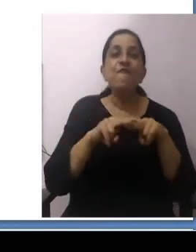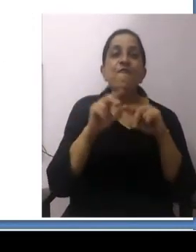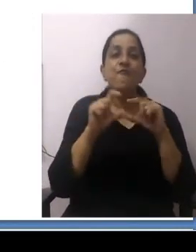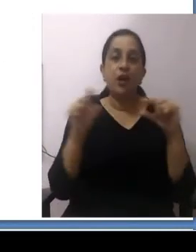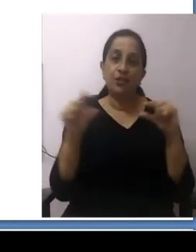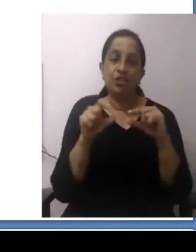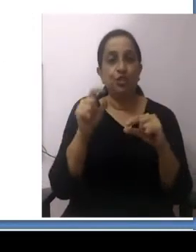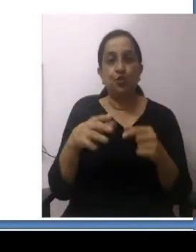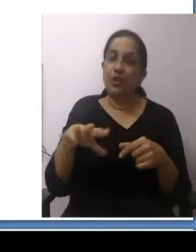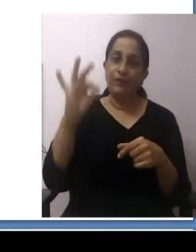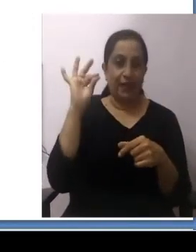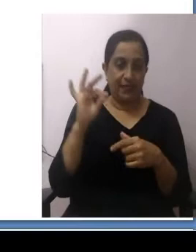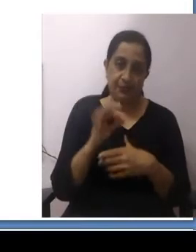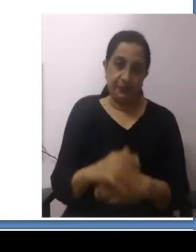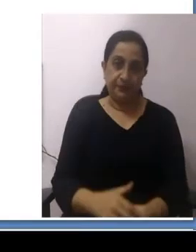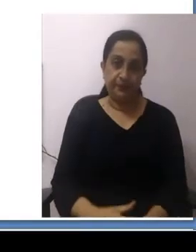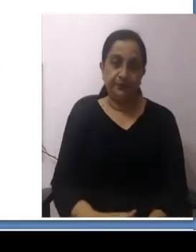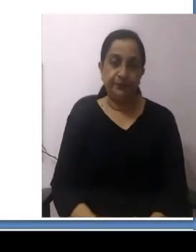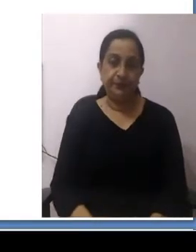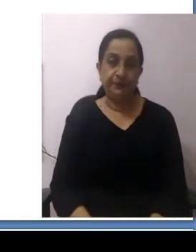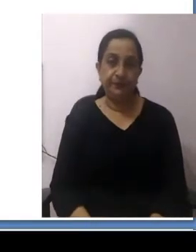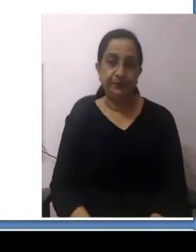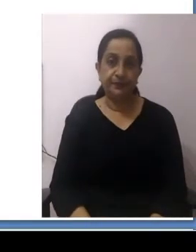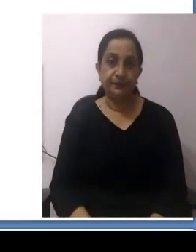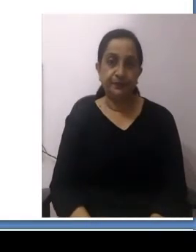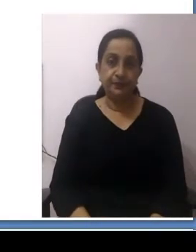trigonometric functions.